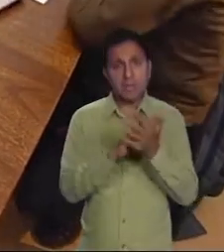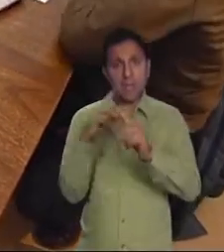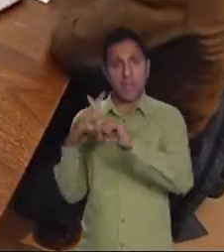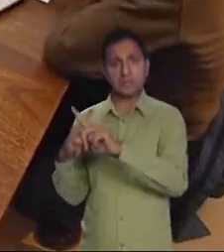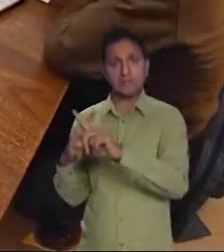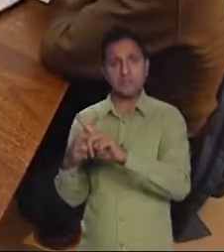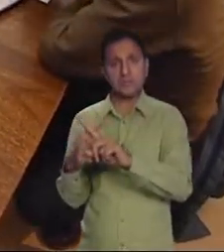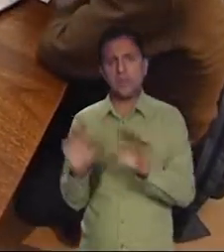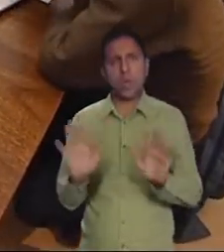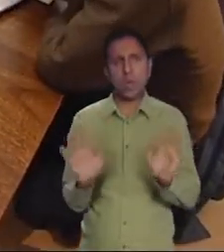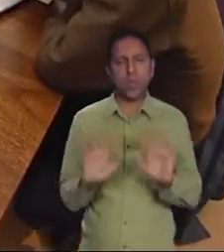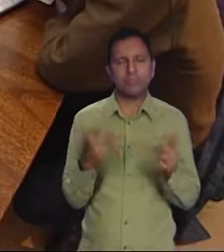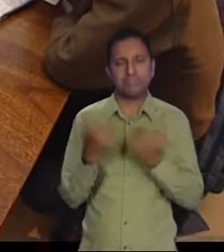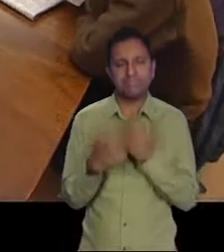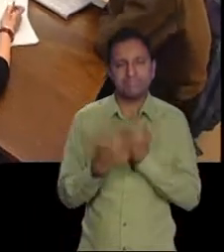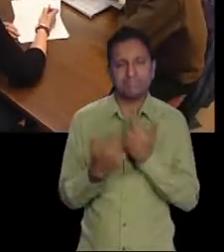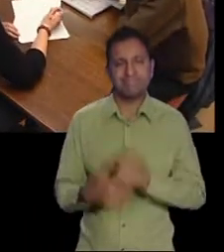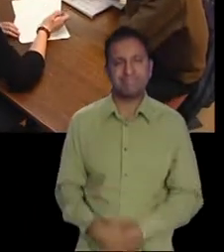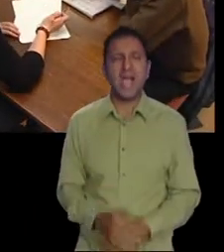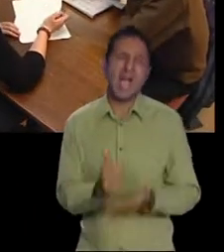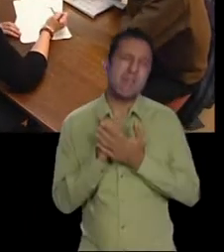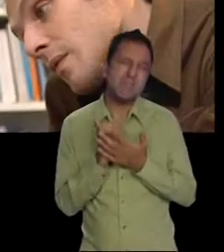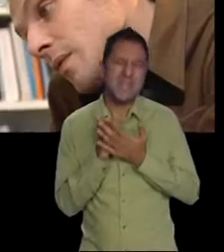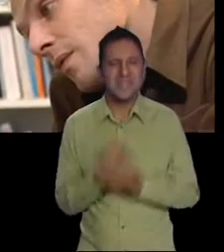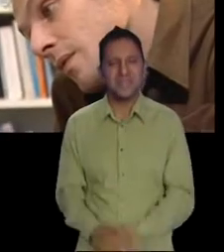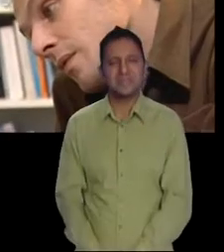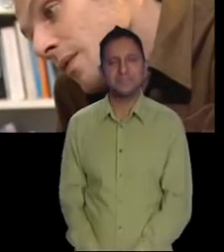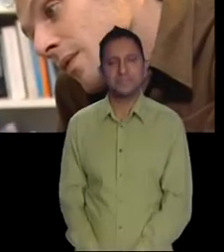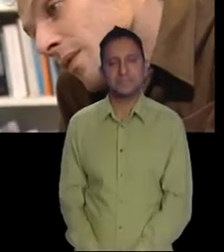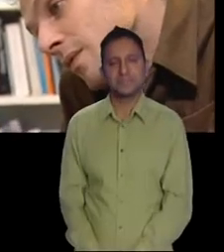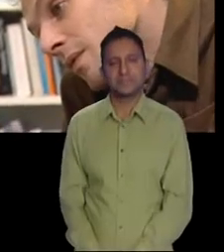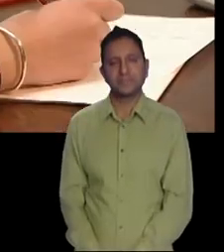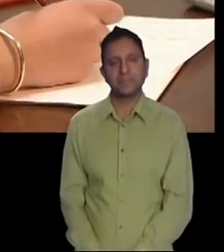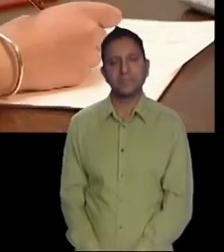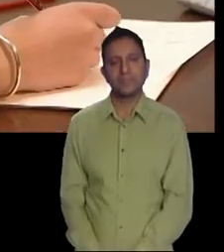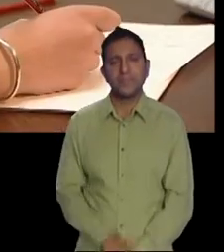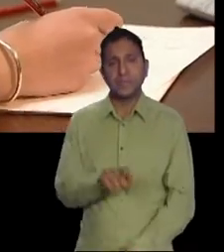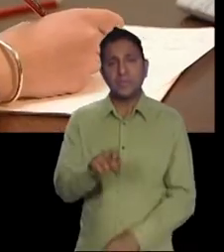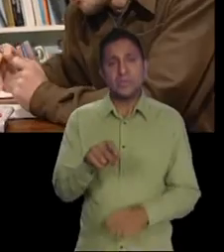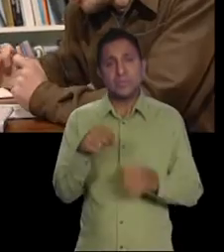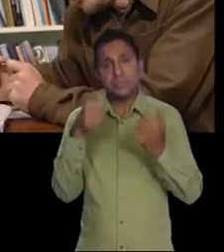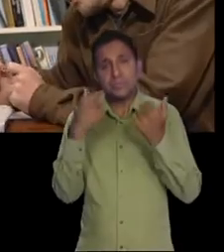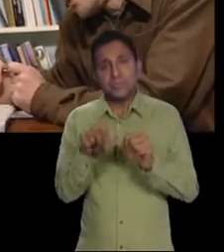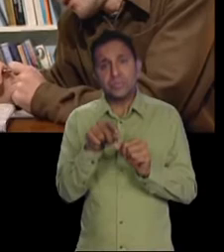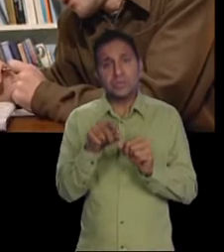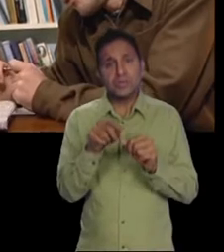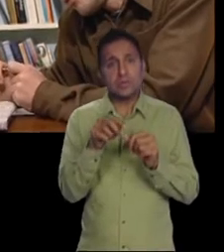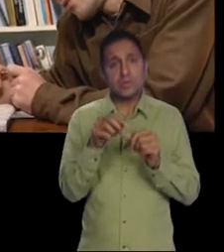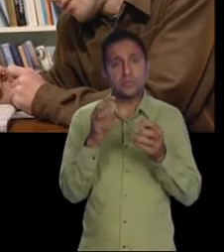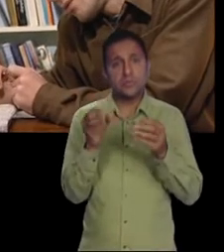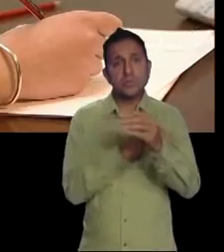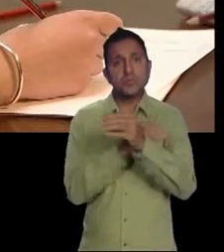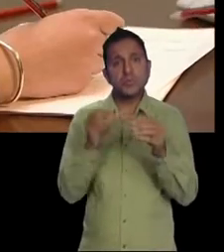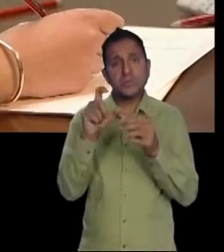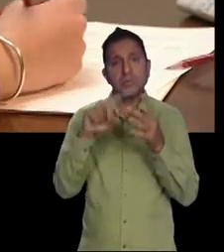Help me! The way you crack a substitution cipher is that, let's say you substitute